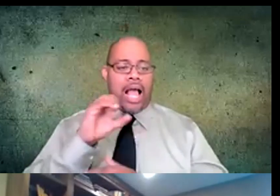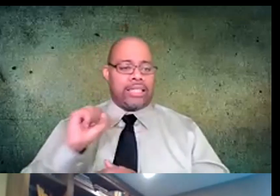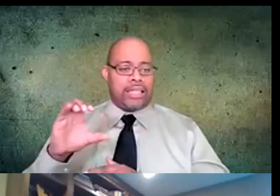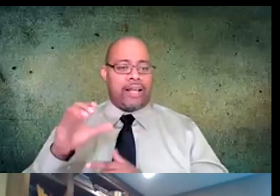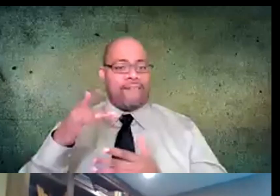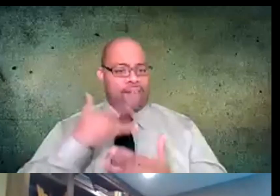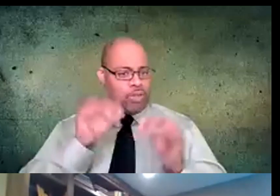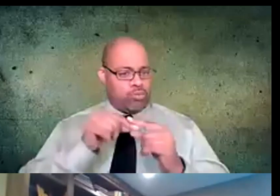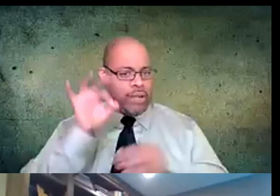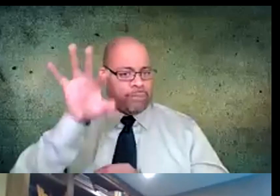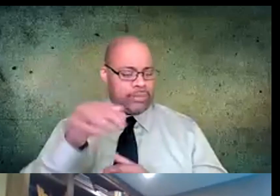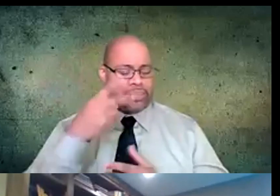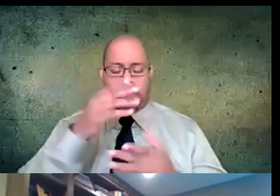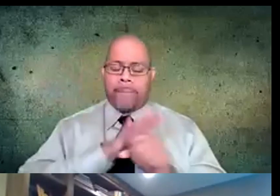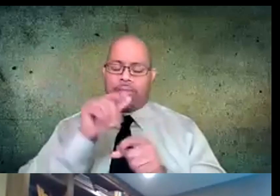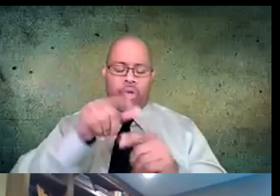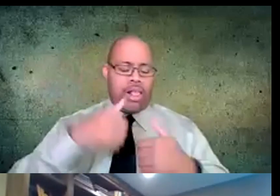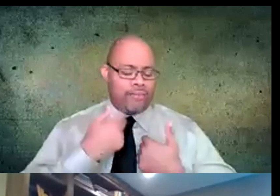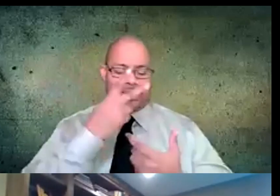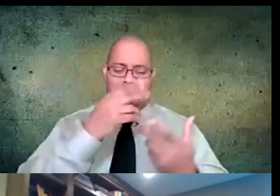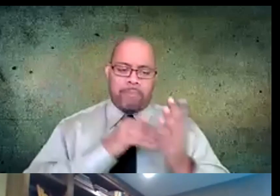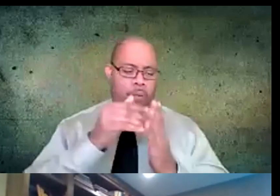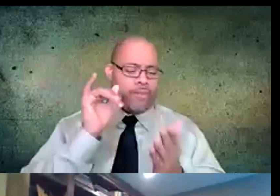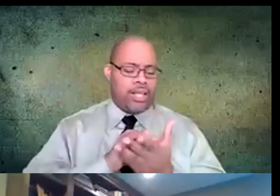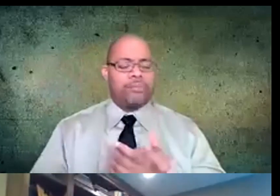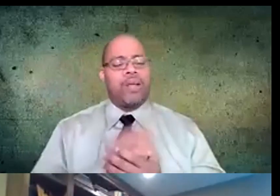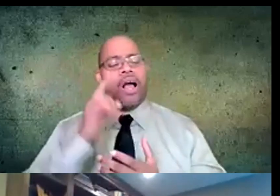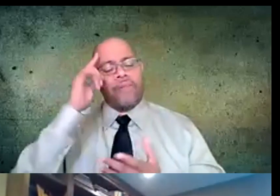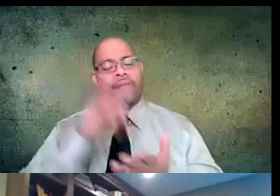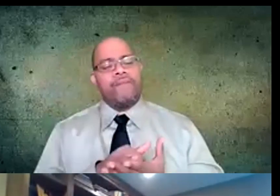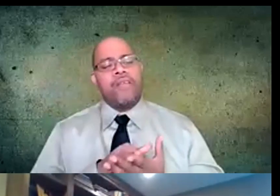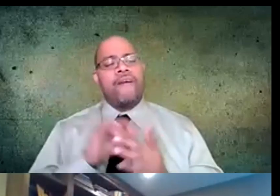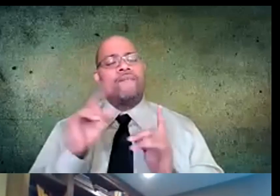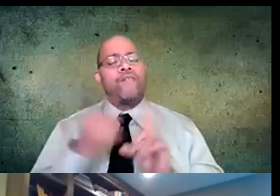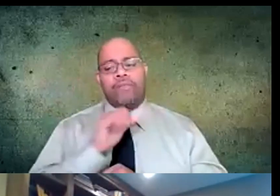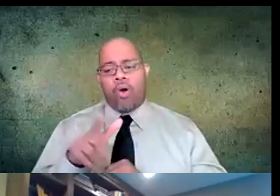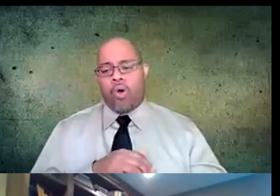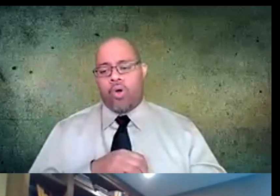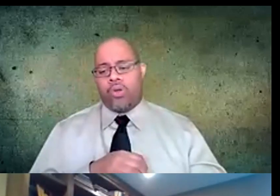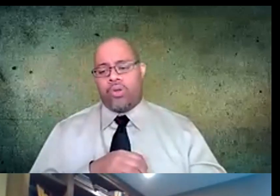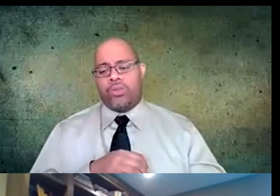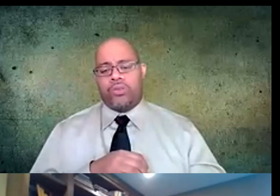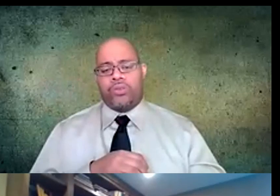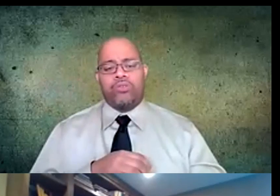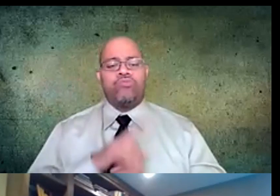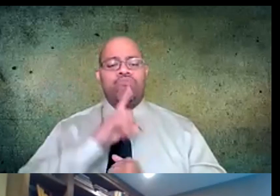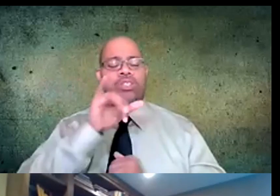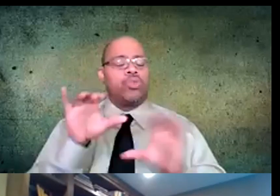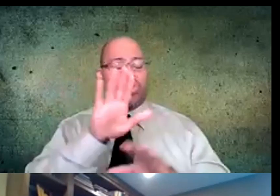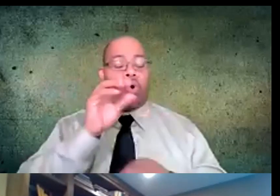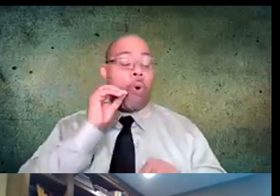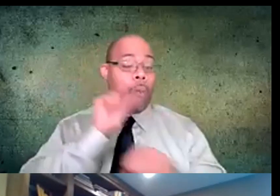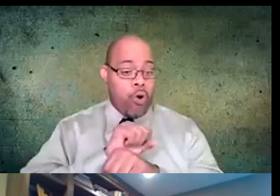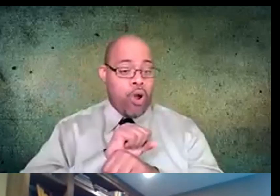see plenty in your share of life. So I think first of all, really do your